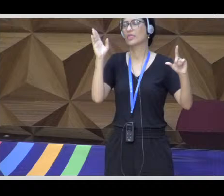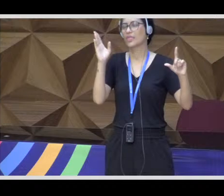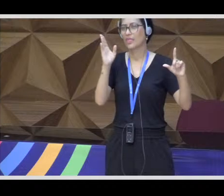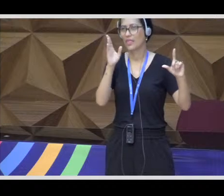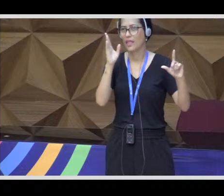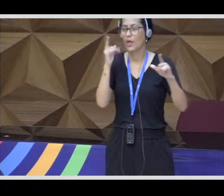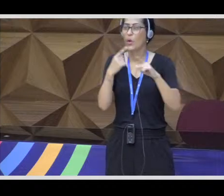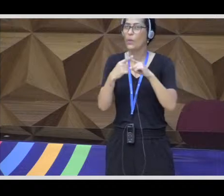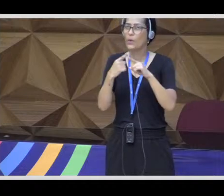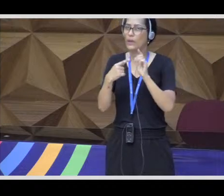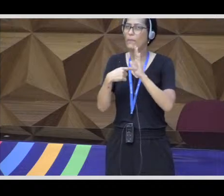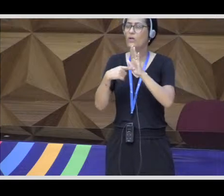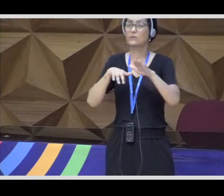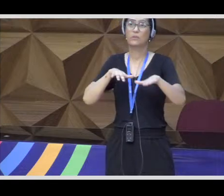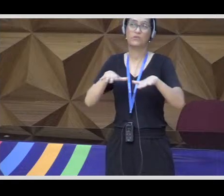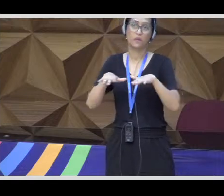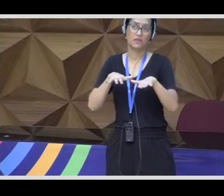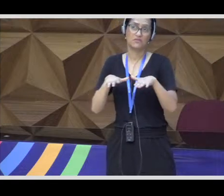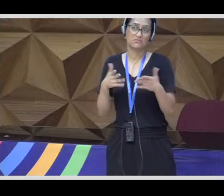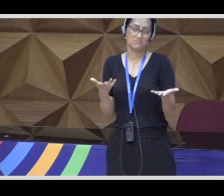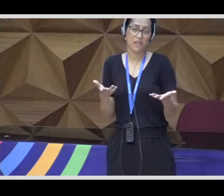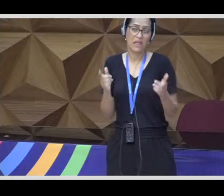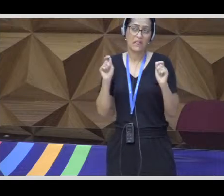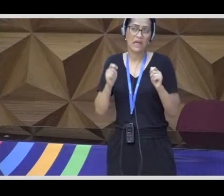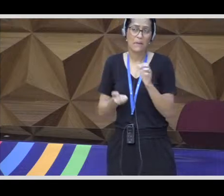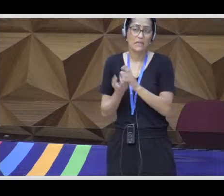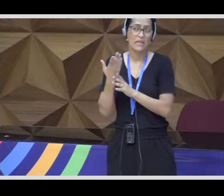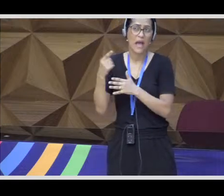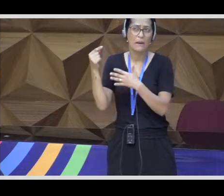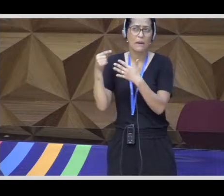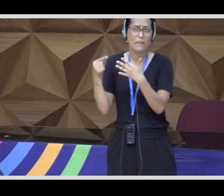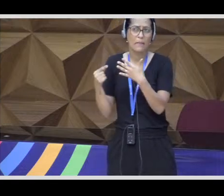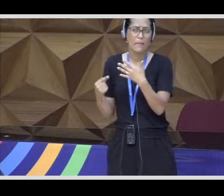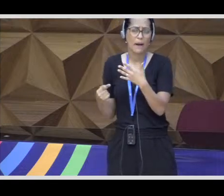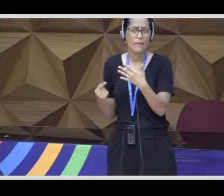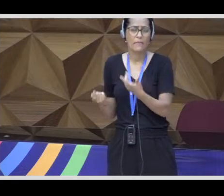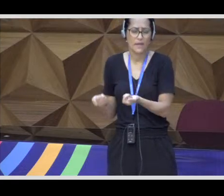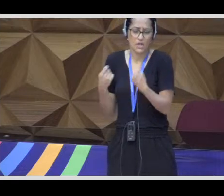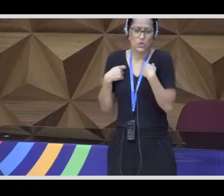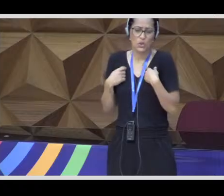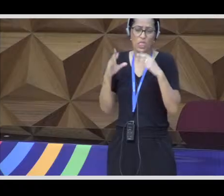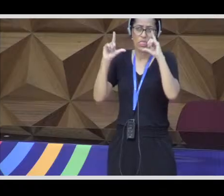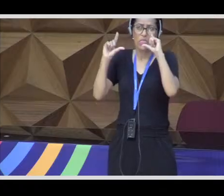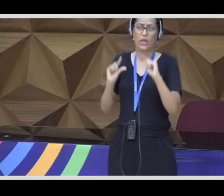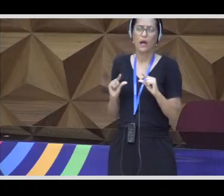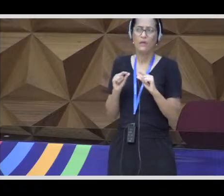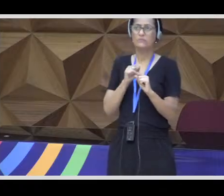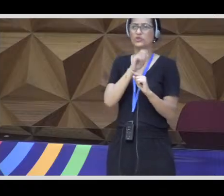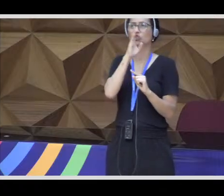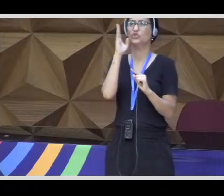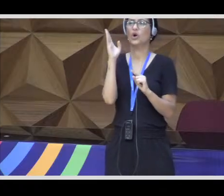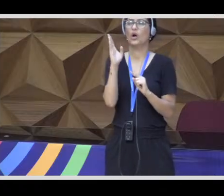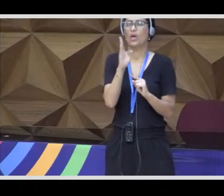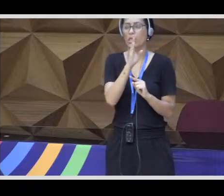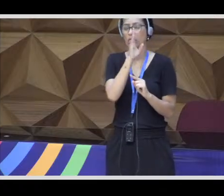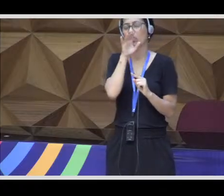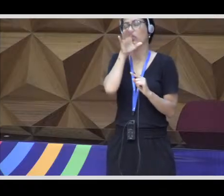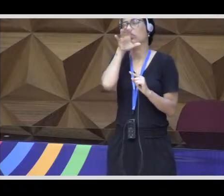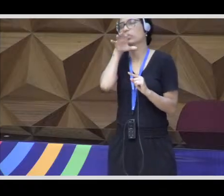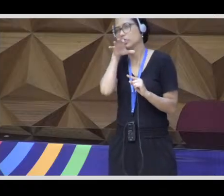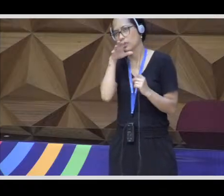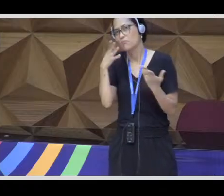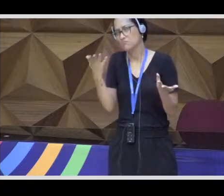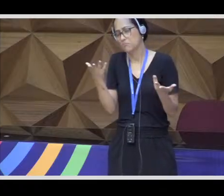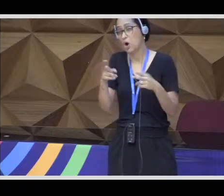lightweight things, but had a big effect on people's motion sickness. So what I'd like to say is that that